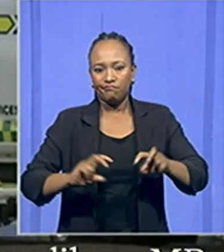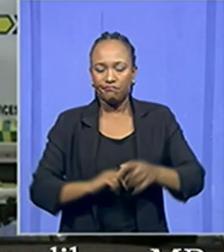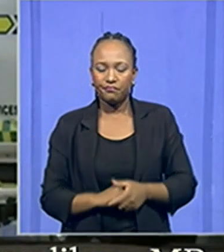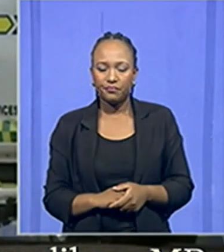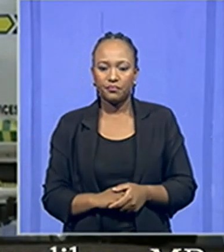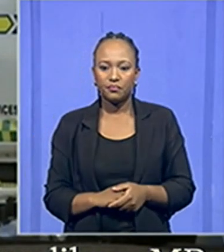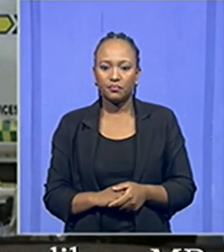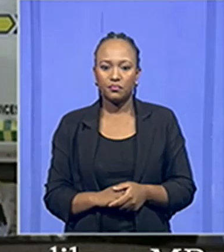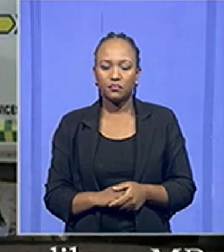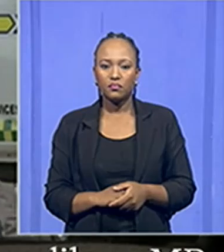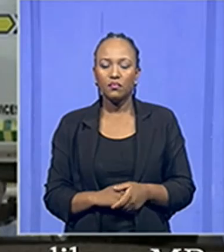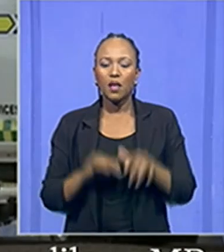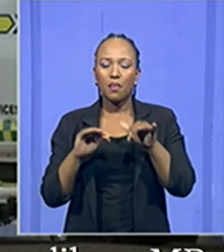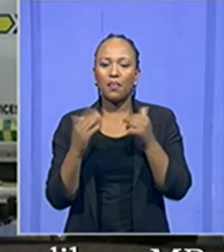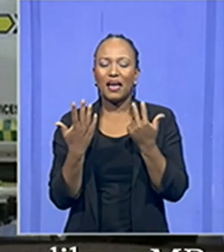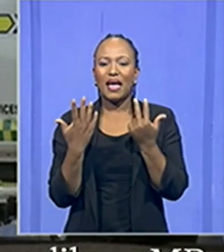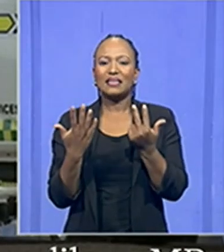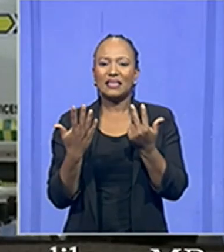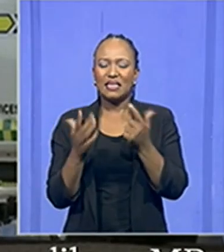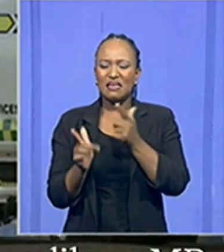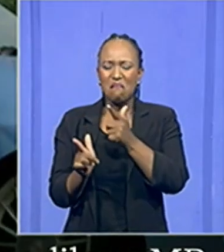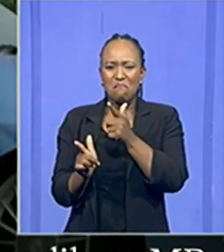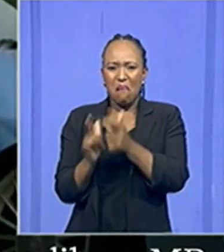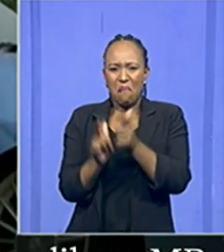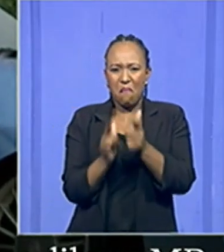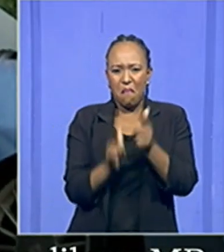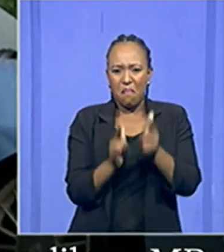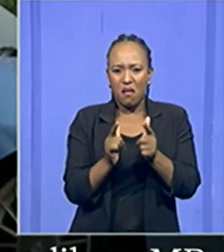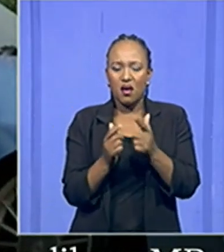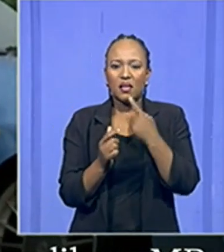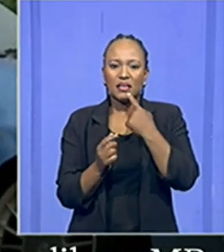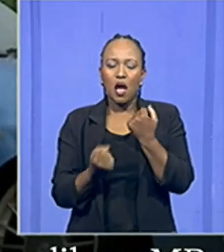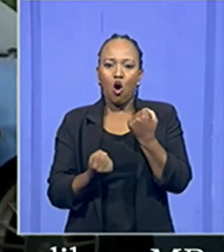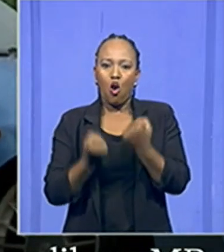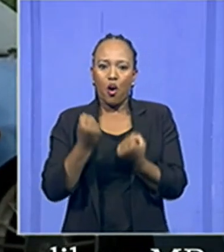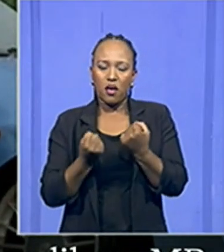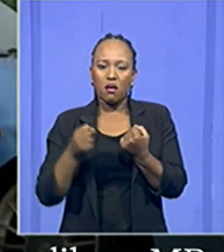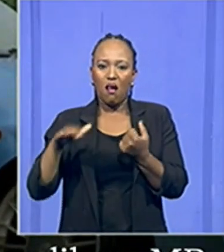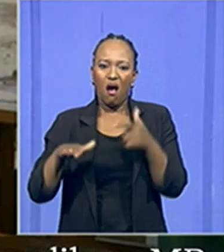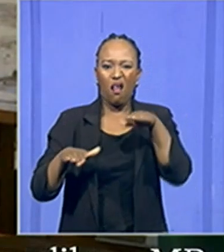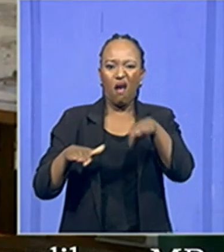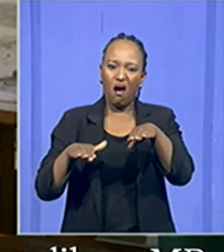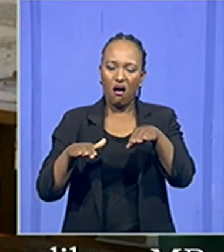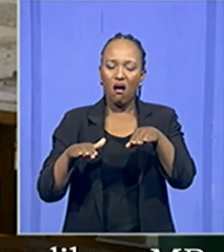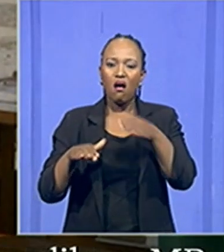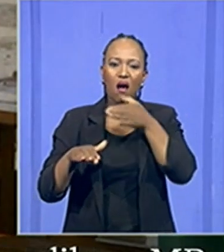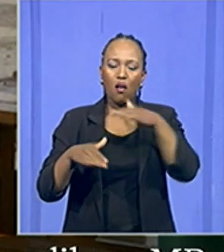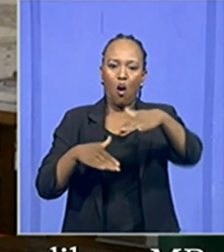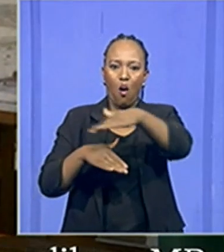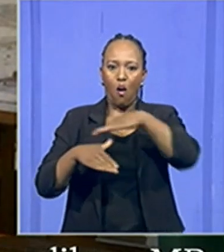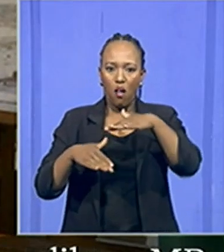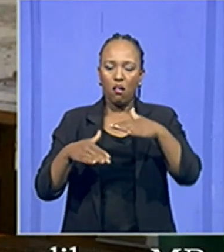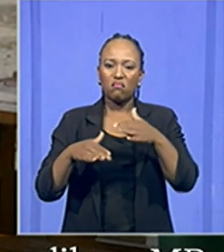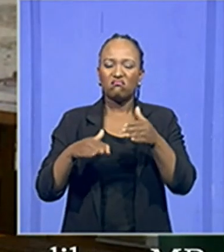Batho ba seswai ba bolailwa ga sehlogo go thwe dikoloi tše pedi di ile tša tsena ka gare ga taverne ye gomme go a latela go thuntšhwa magareng